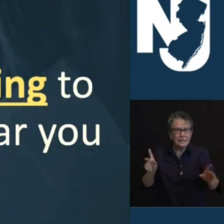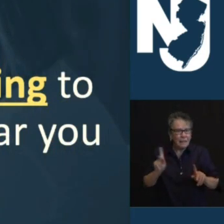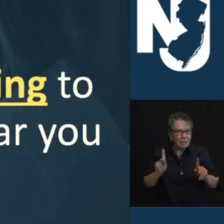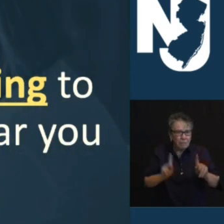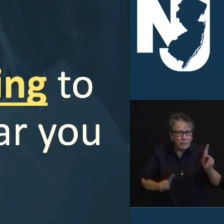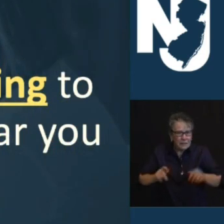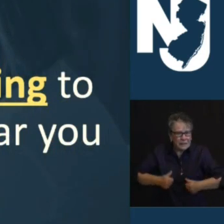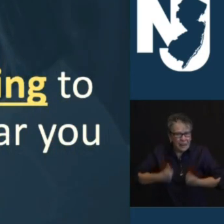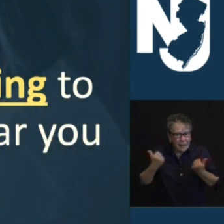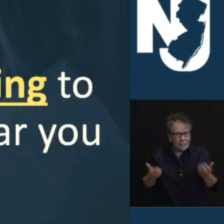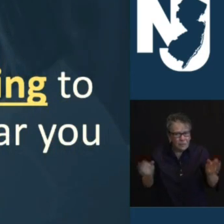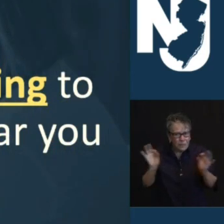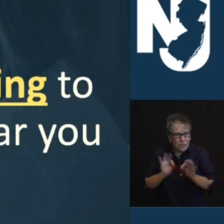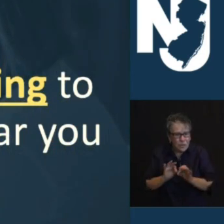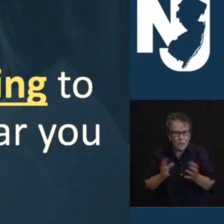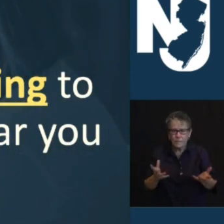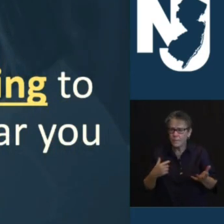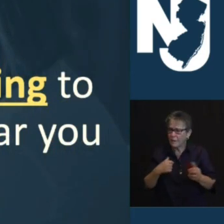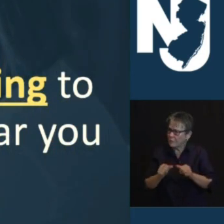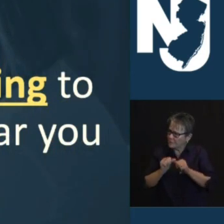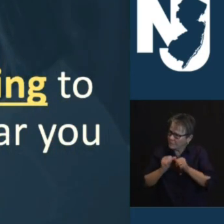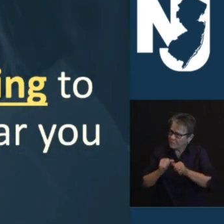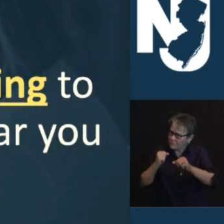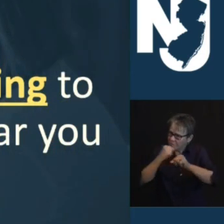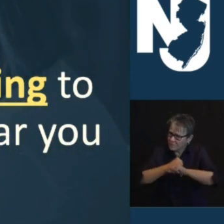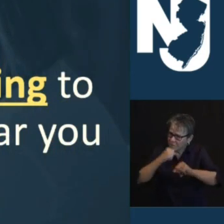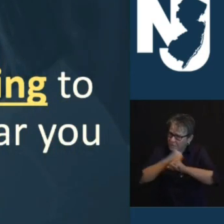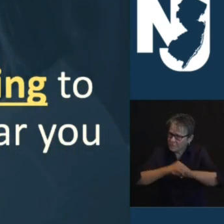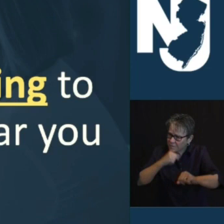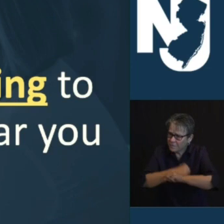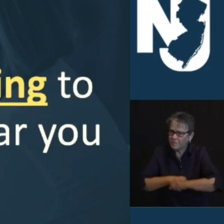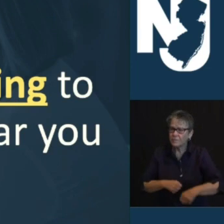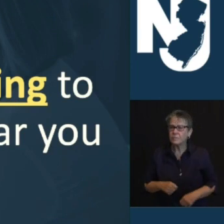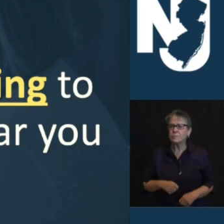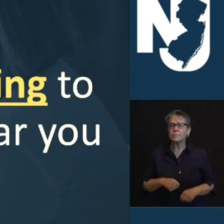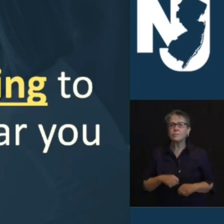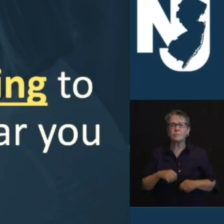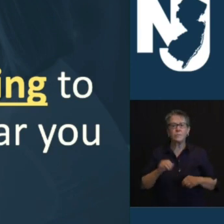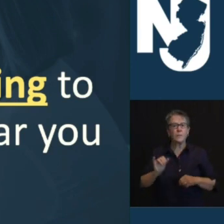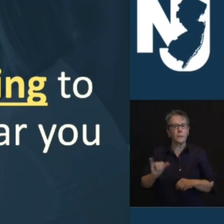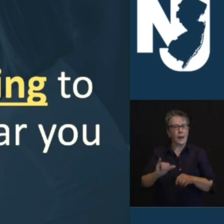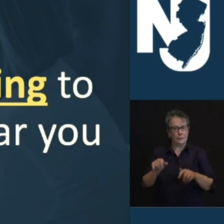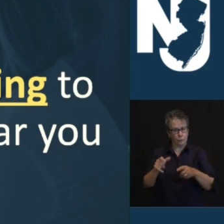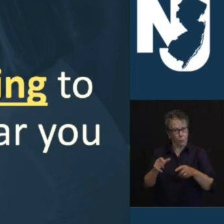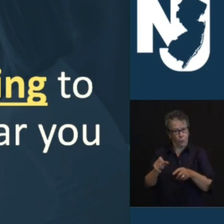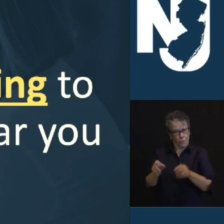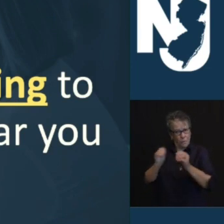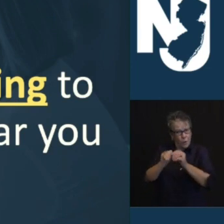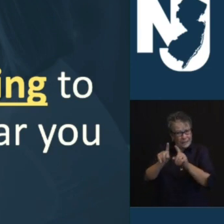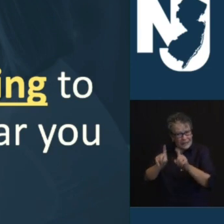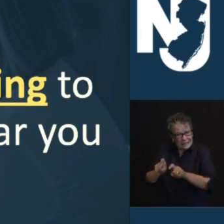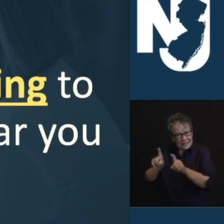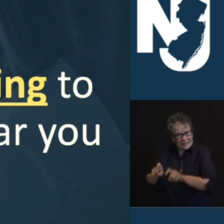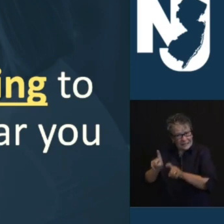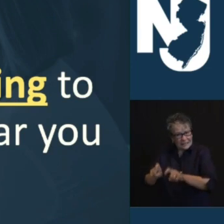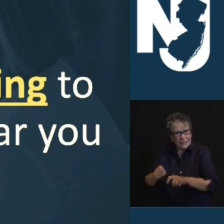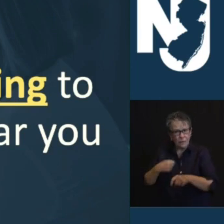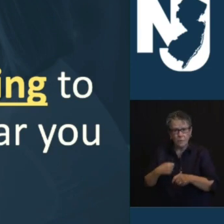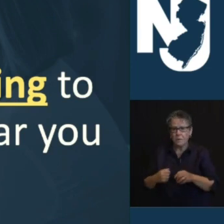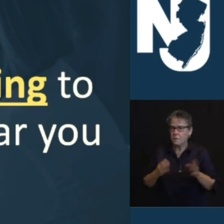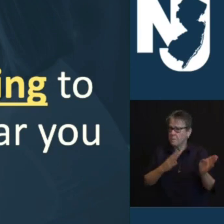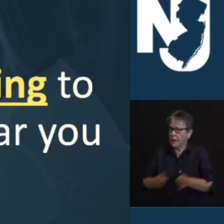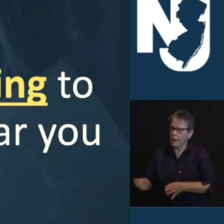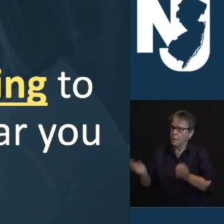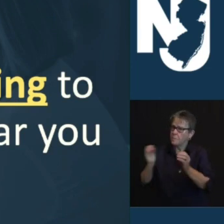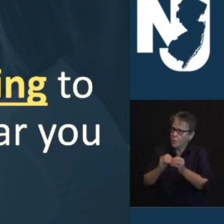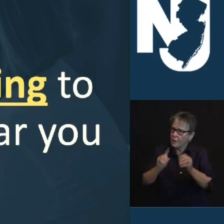also continuing to ensure the testing program we need to map out the battle lines here in New Jersey. There are more than